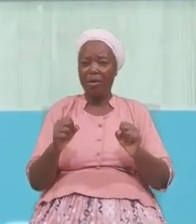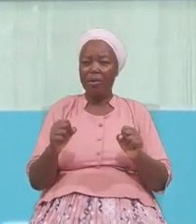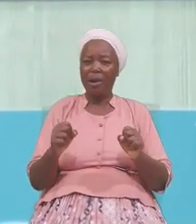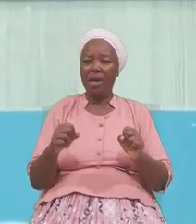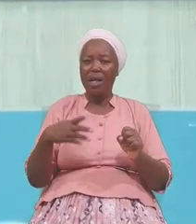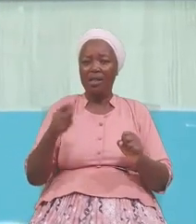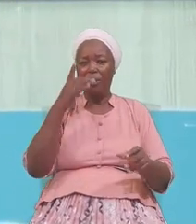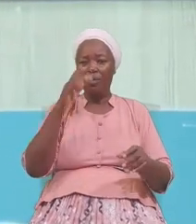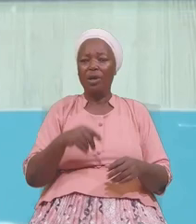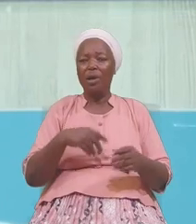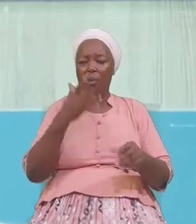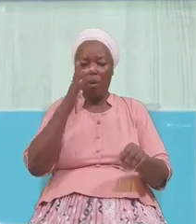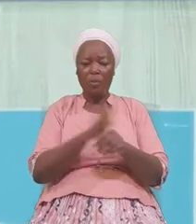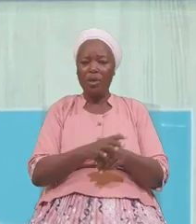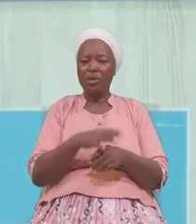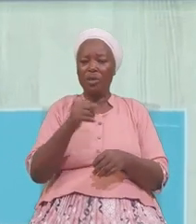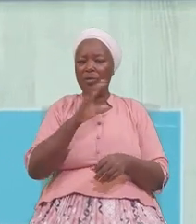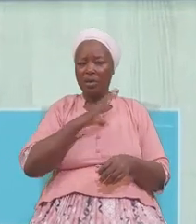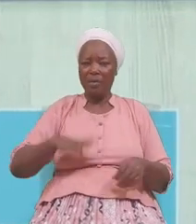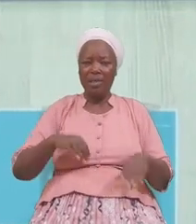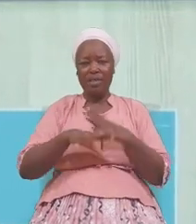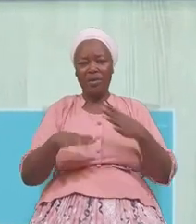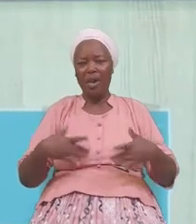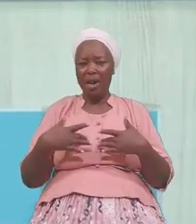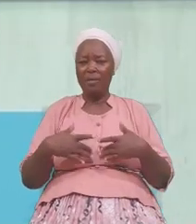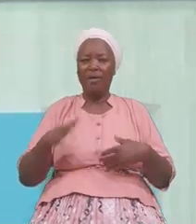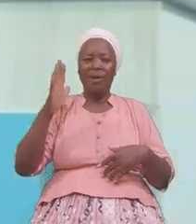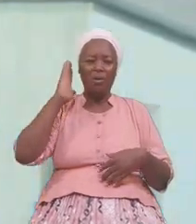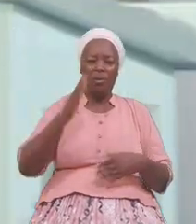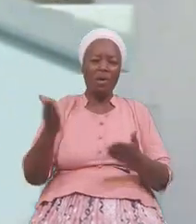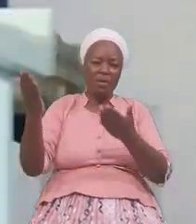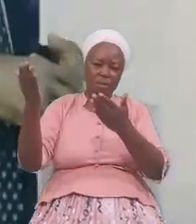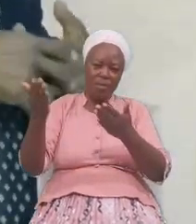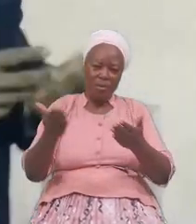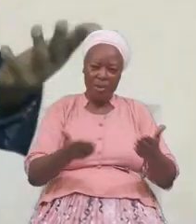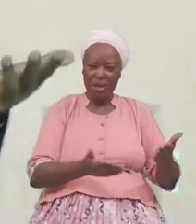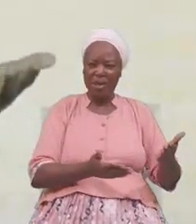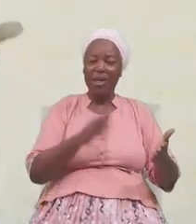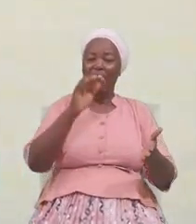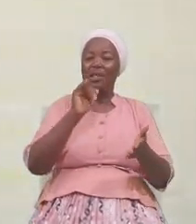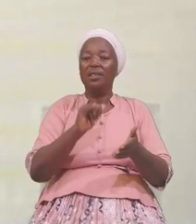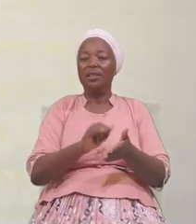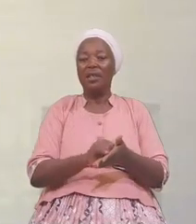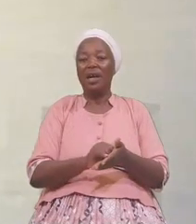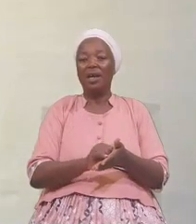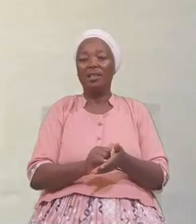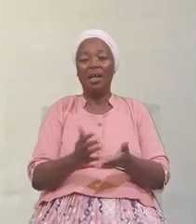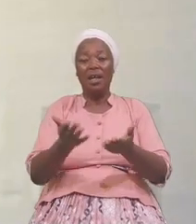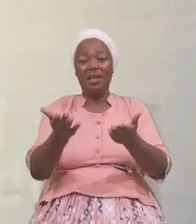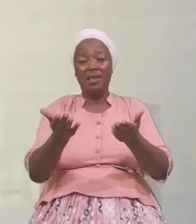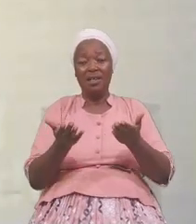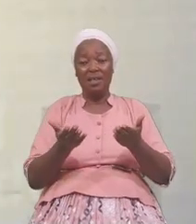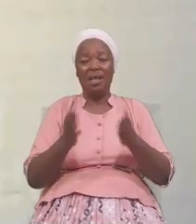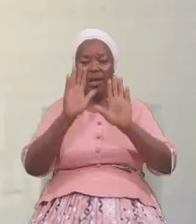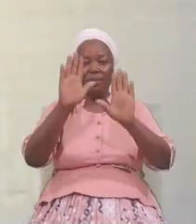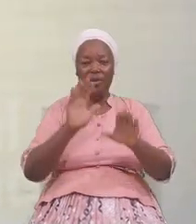the prominence of Christ in your life will bring that desired